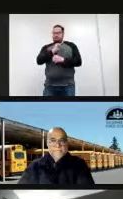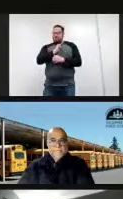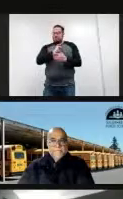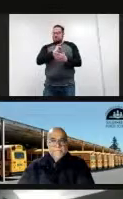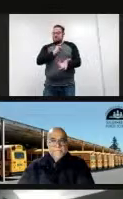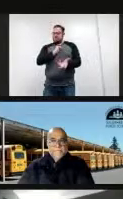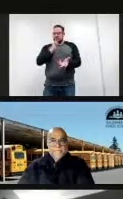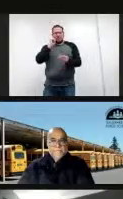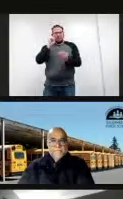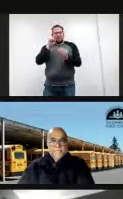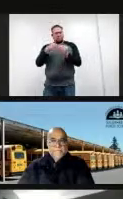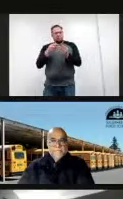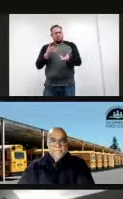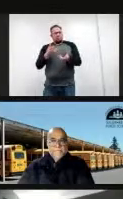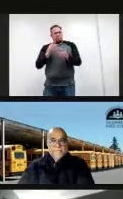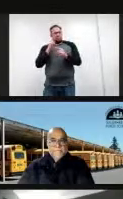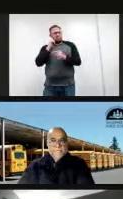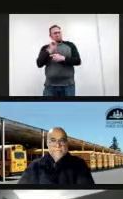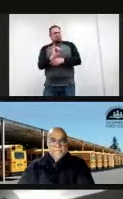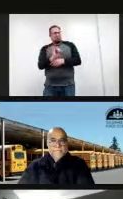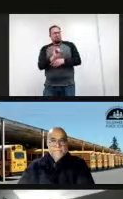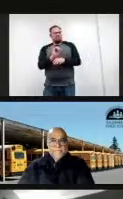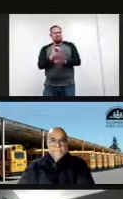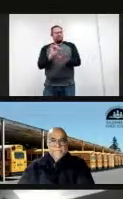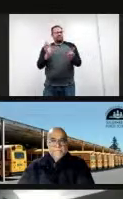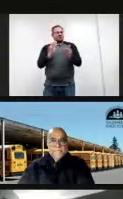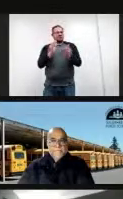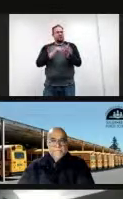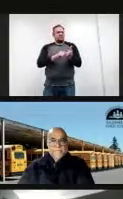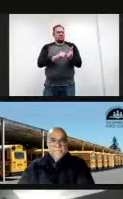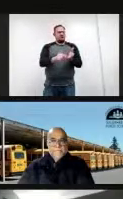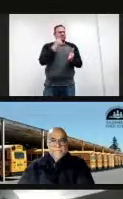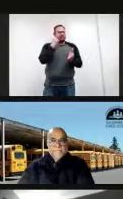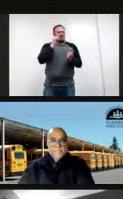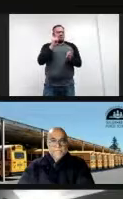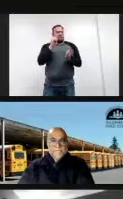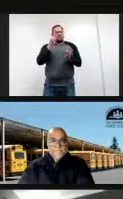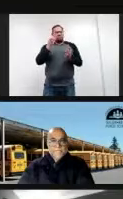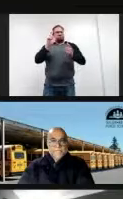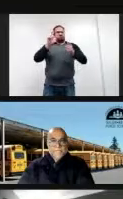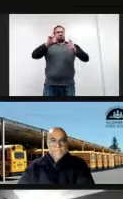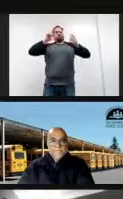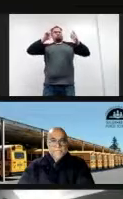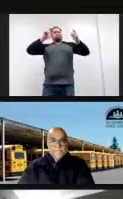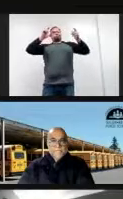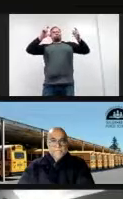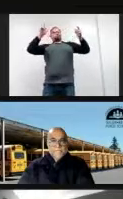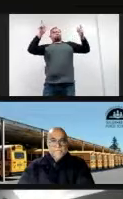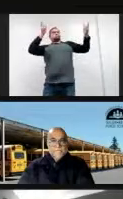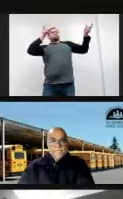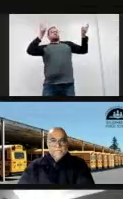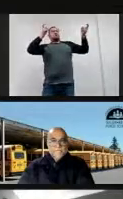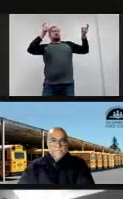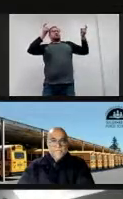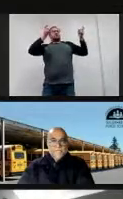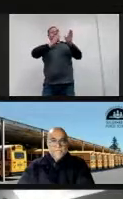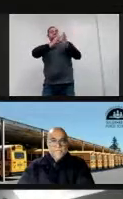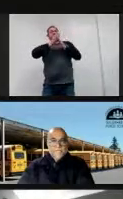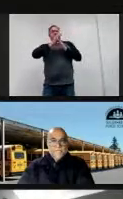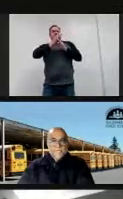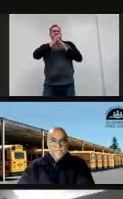I am thinking about things like what the salaries are for the heads of the major agencies like DHS,